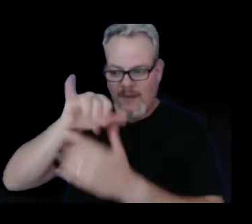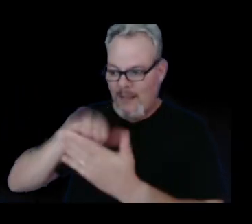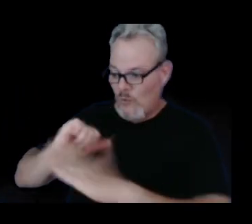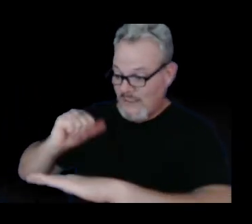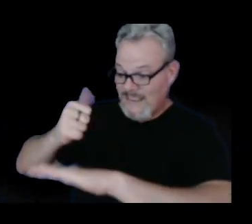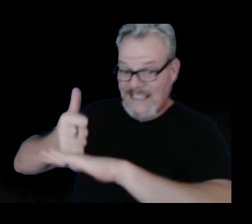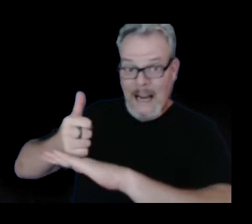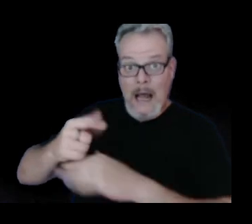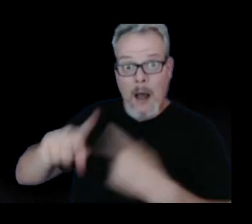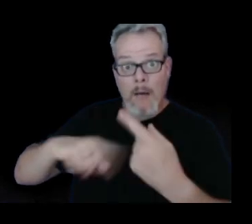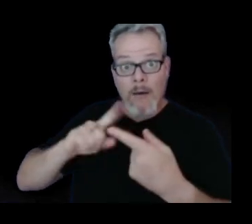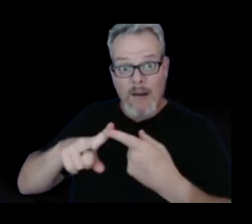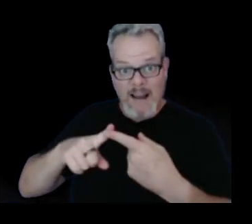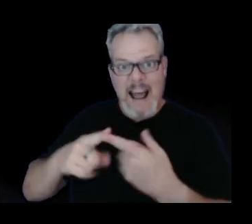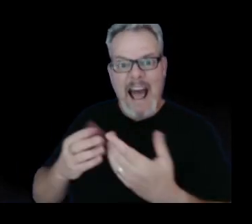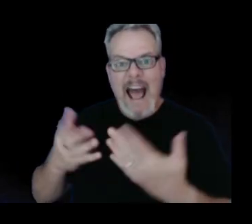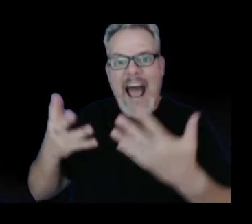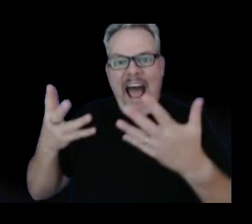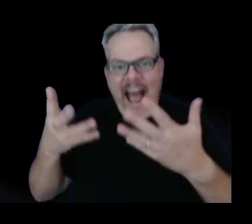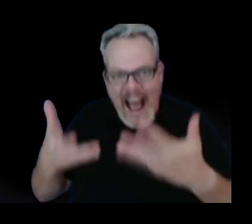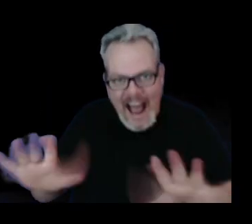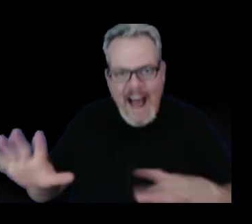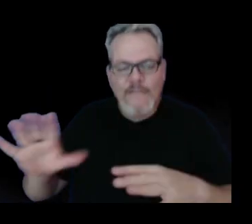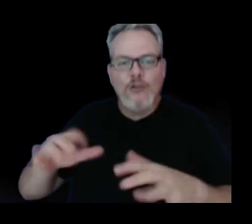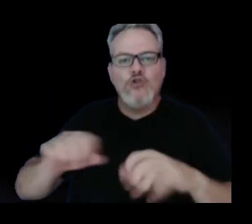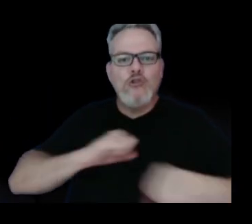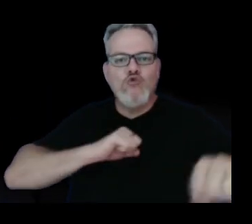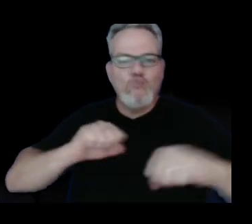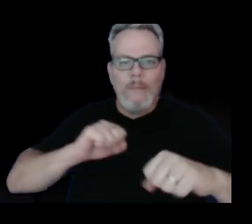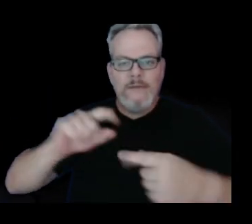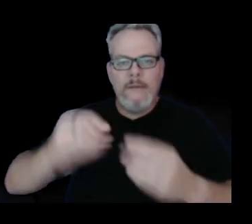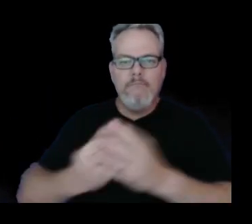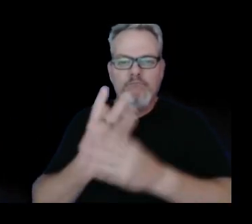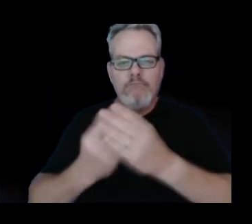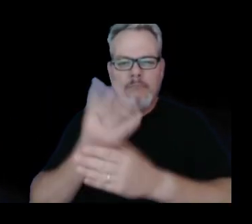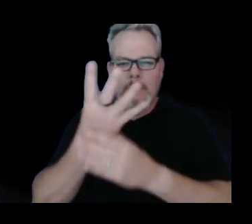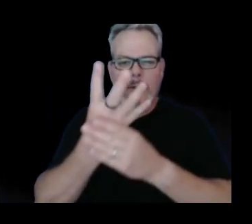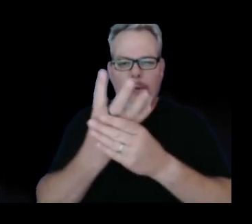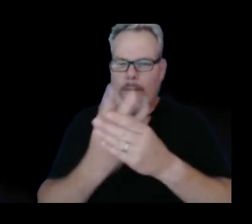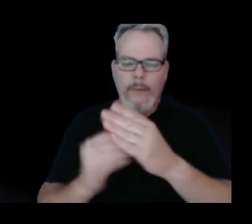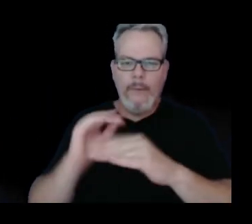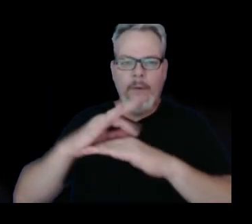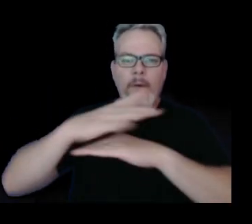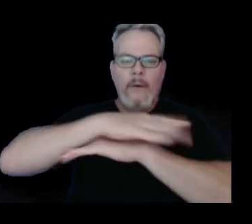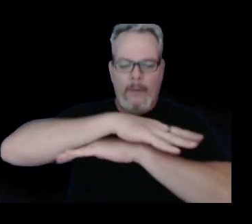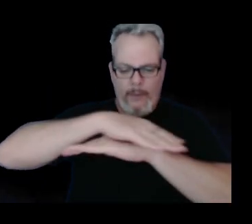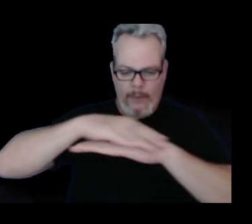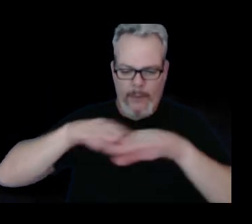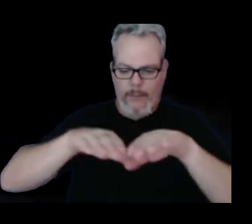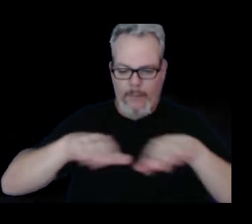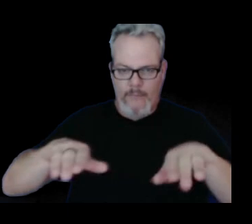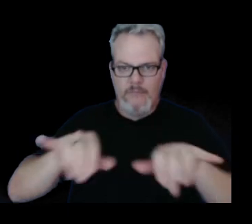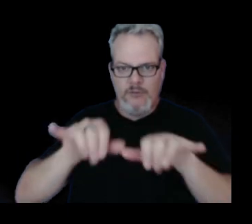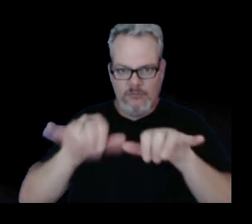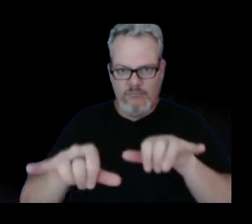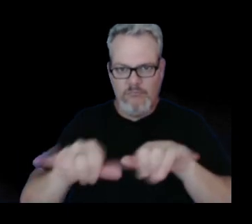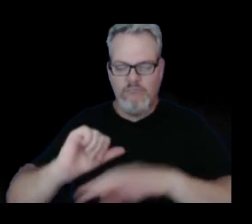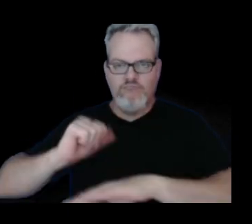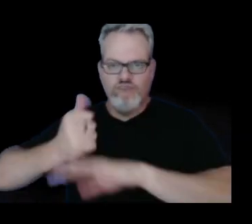was waning. So what you're seeing is the last 3 nights of glow from this view. So I'll play it